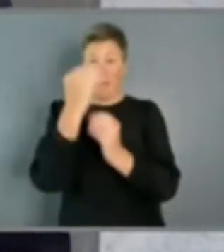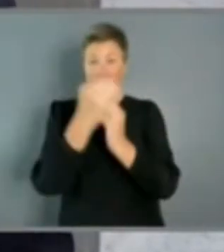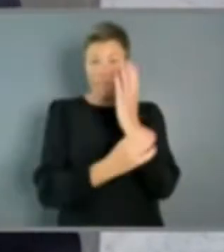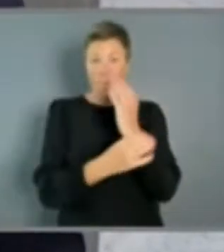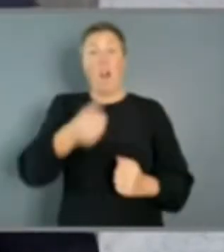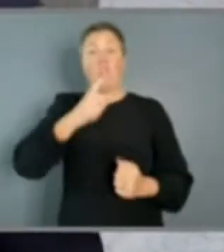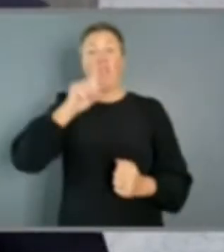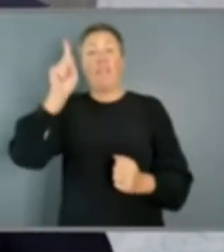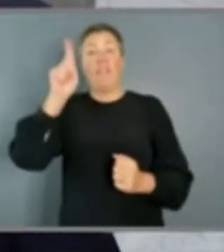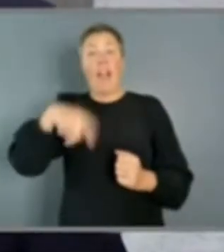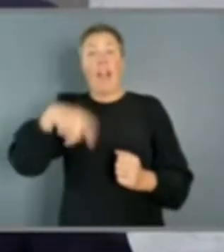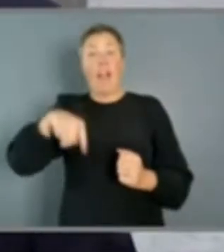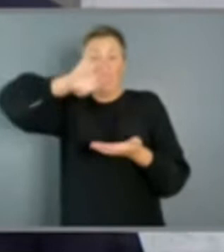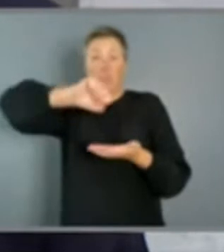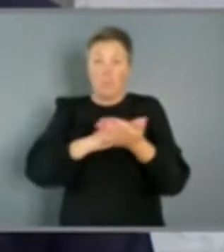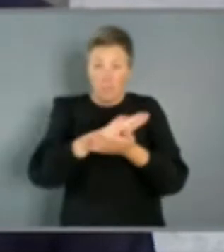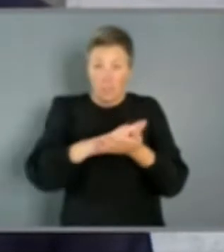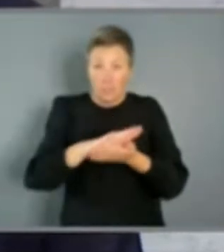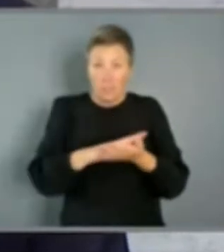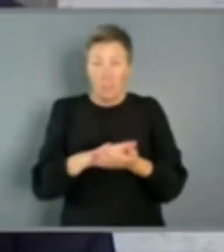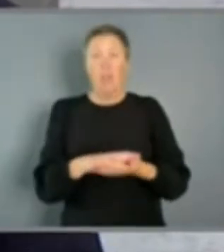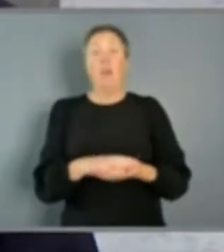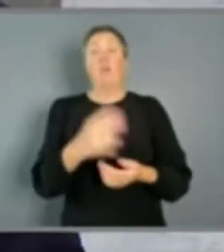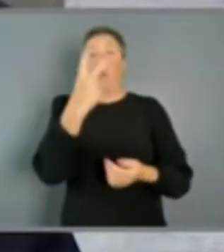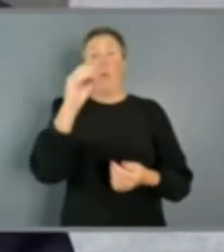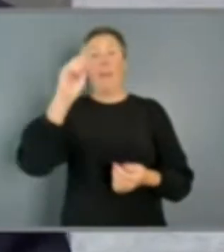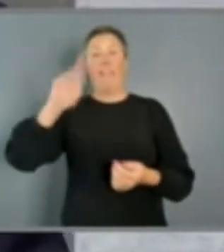100,000 bottles of sanitizer, 20,000 face shields,